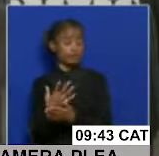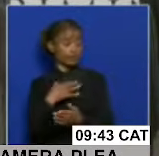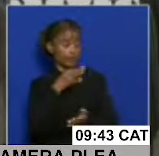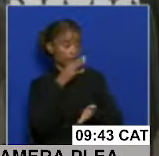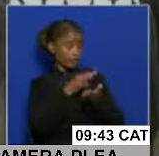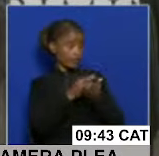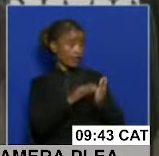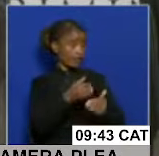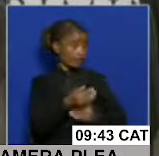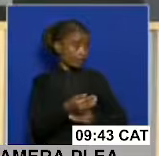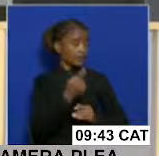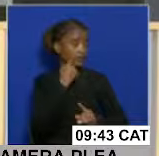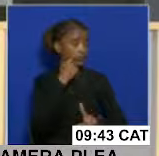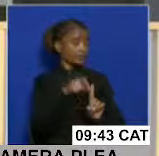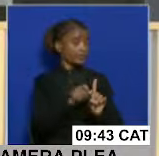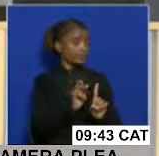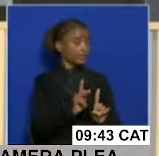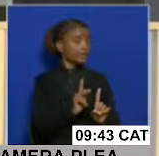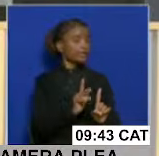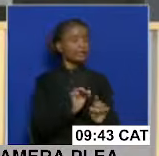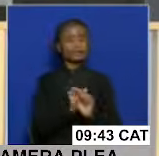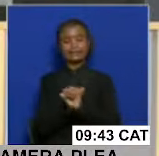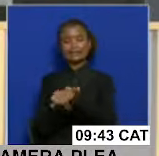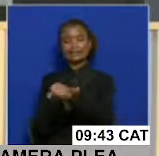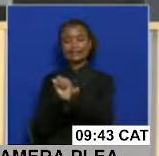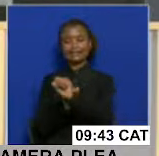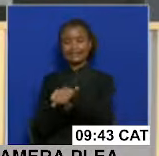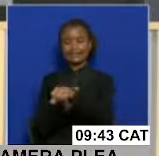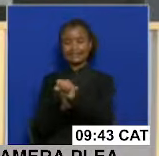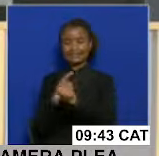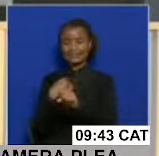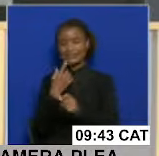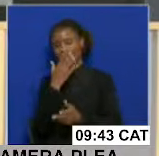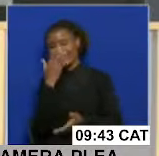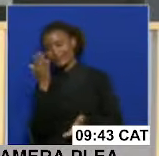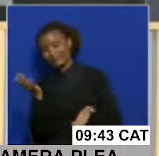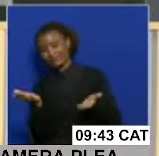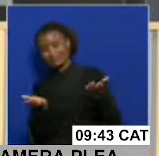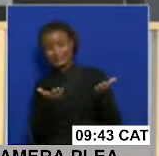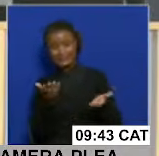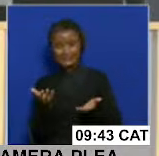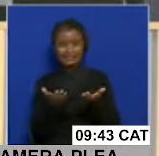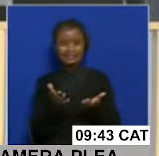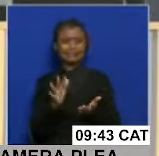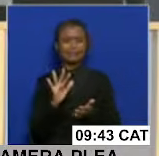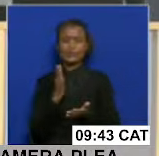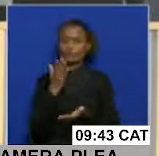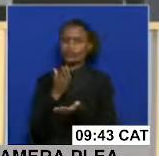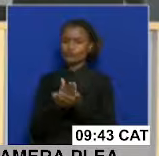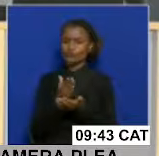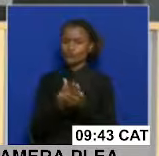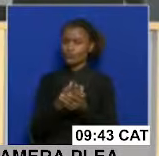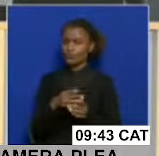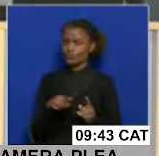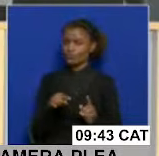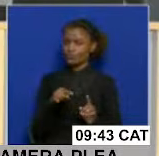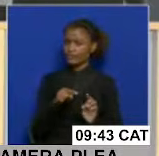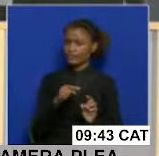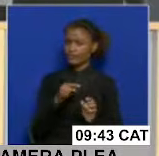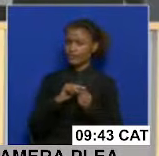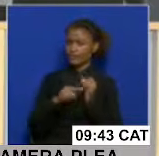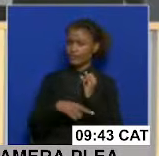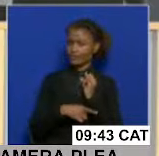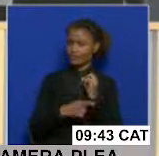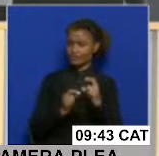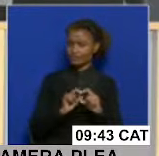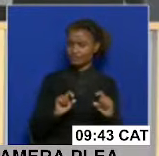remainder. you saw that I was hesitating. I'm not sure what that last part means. Yeah.